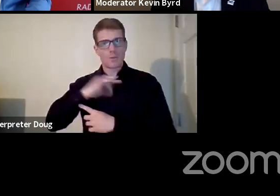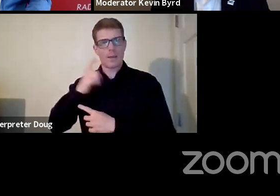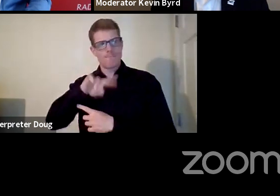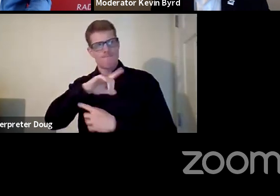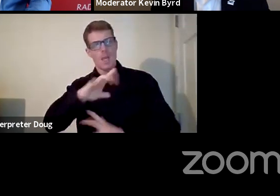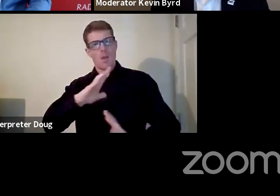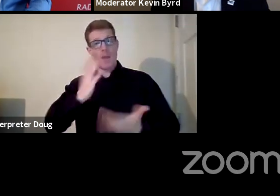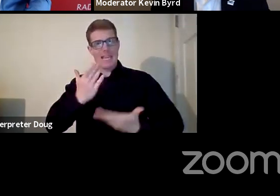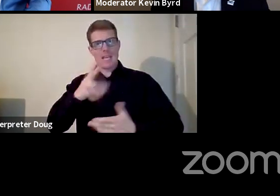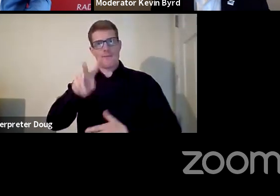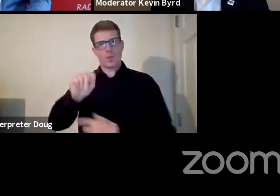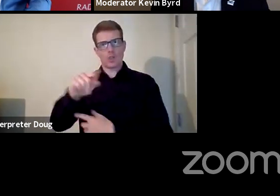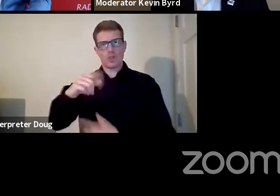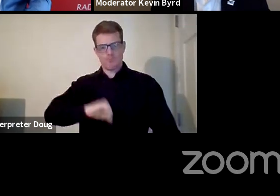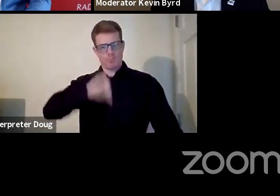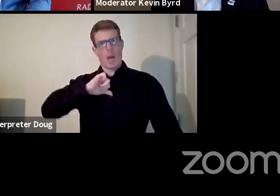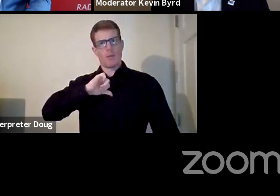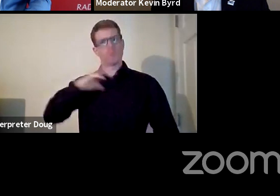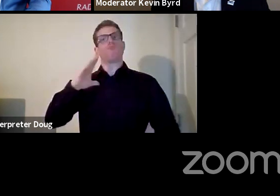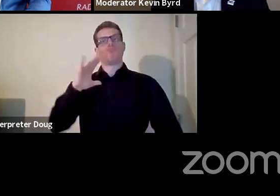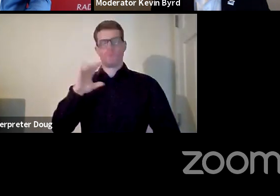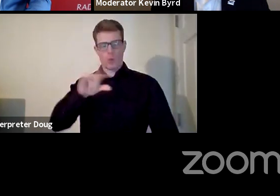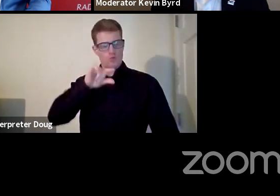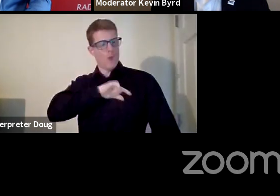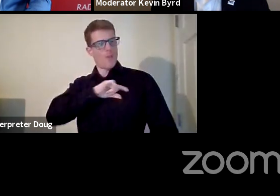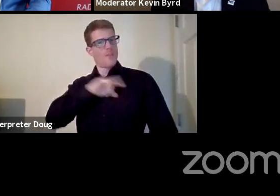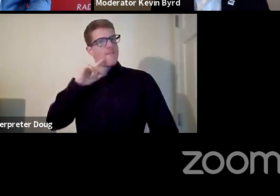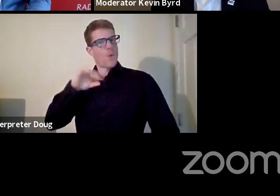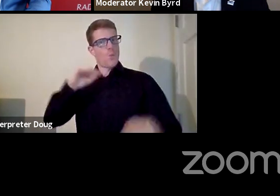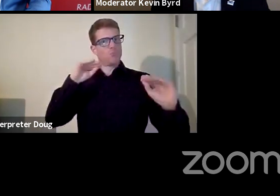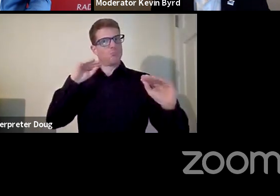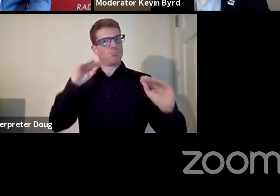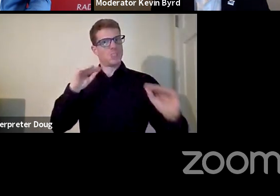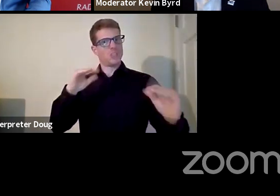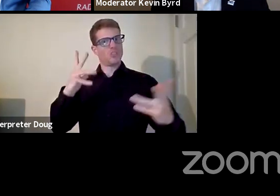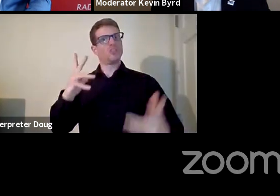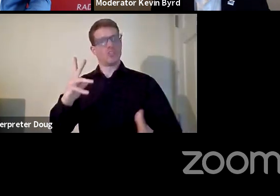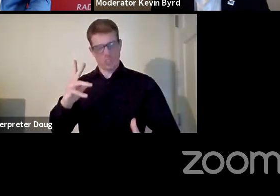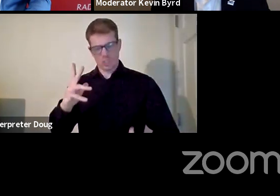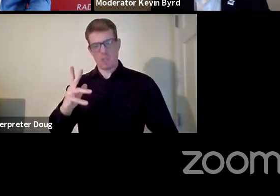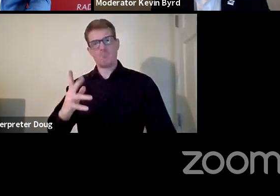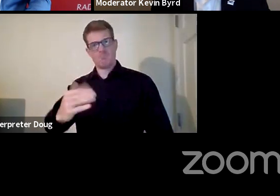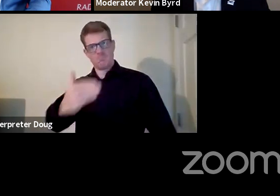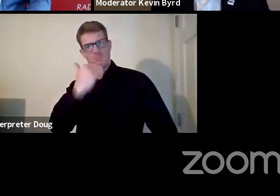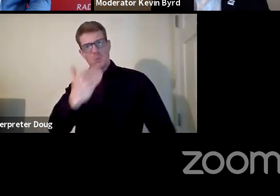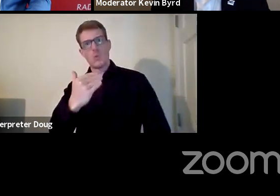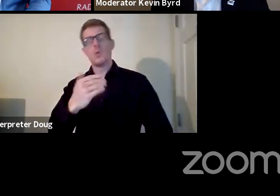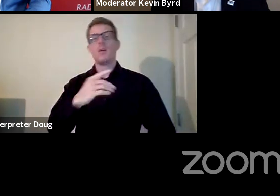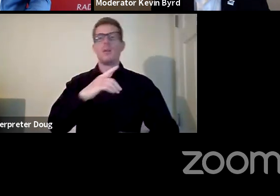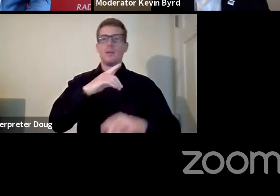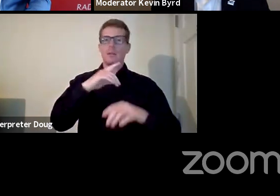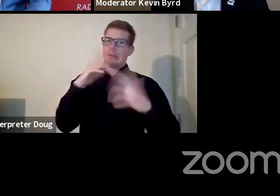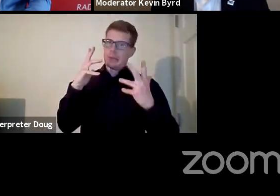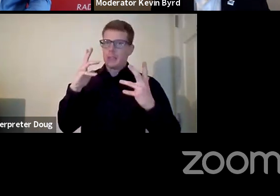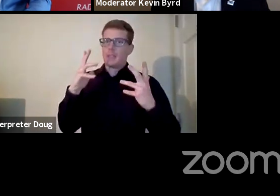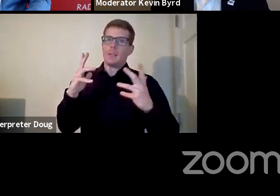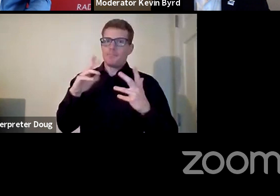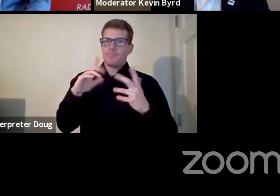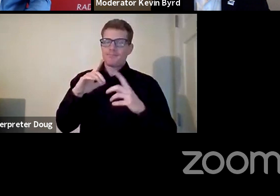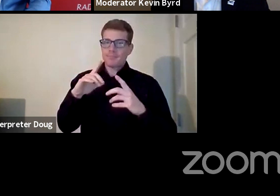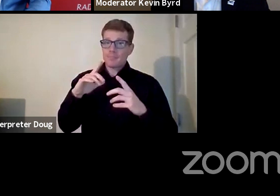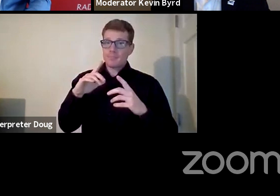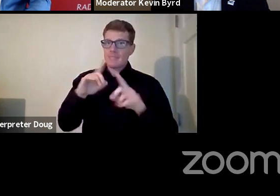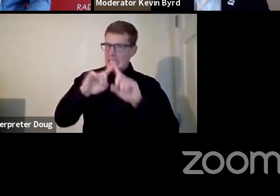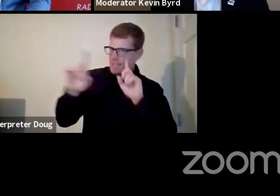instruction, and we've got the summer to figure it out, but it is not insignificant. It's different than going remote. It's